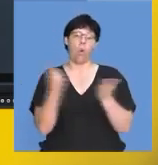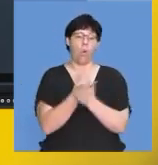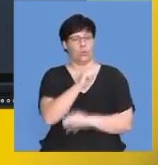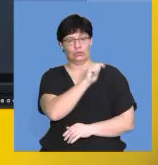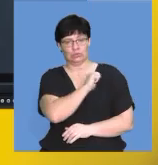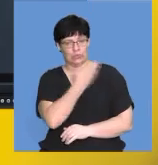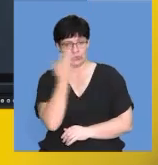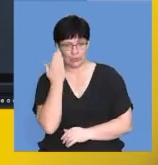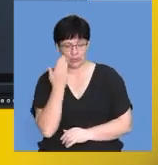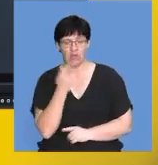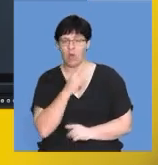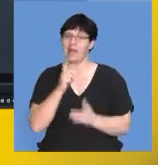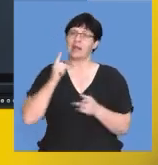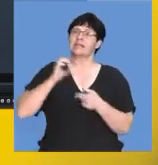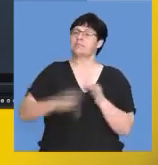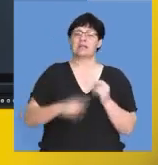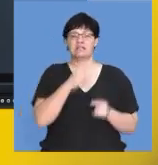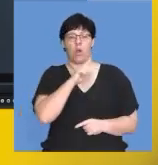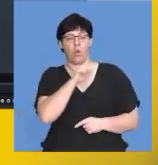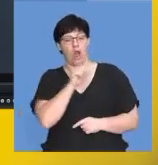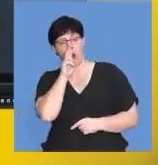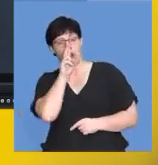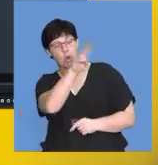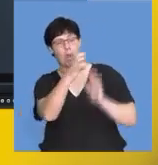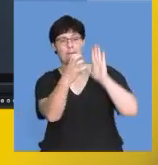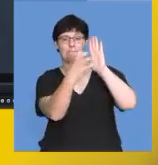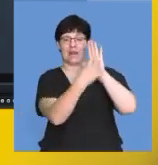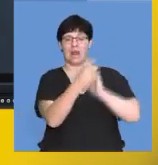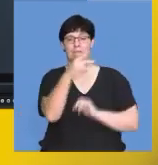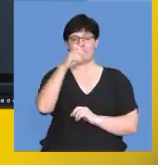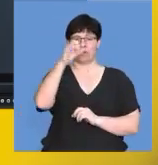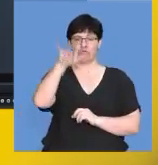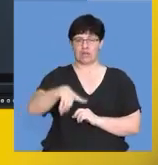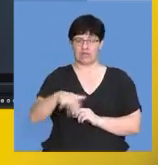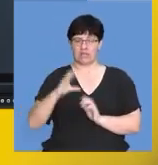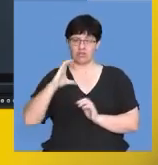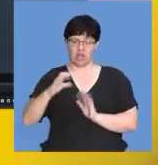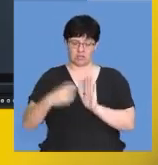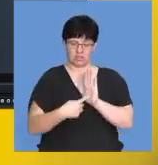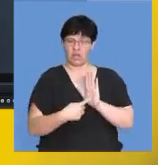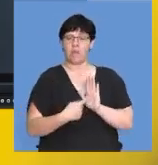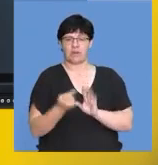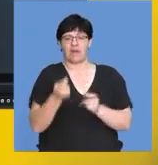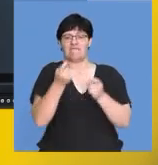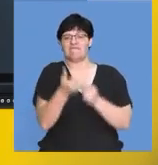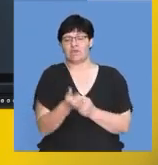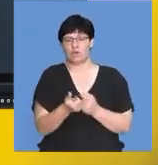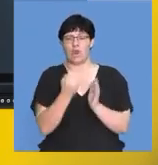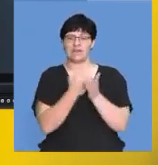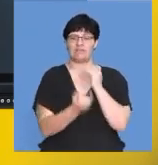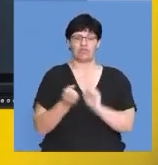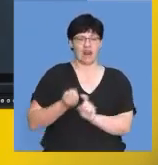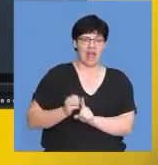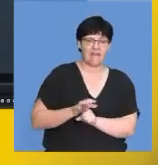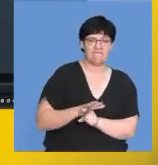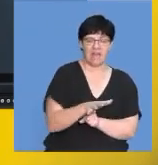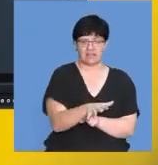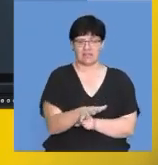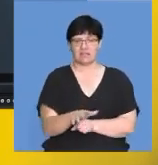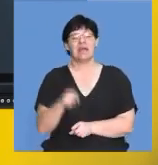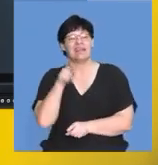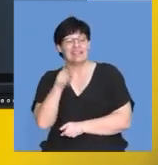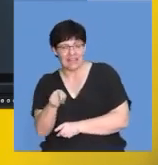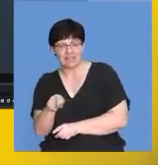true. So you cannot simply say by looking at the pedigree chart, because there are fewer individuals affected by this condition,